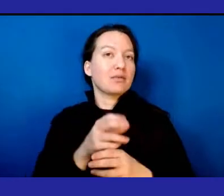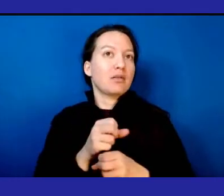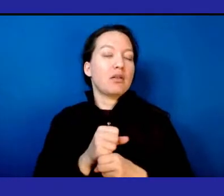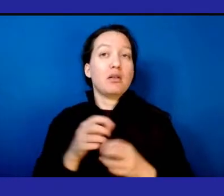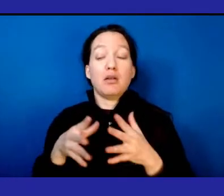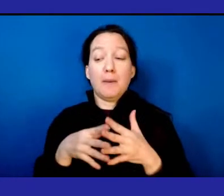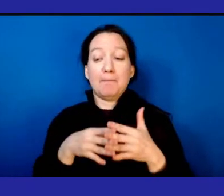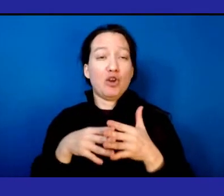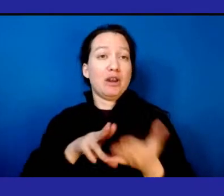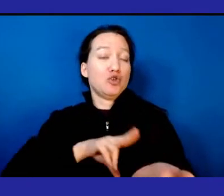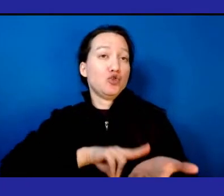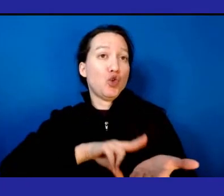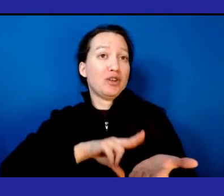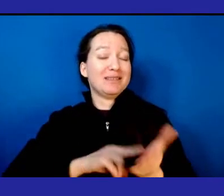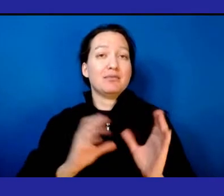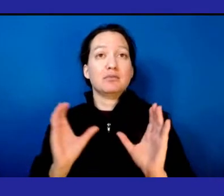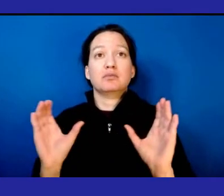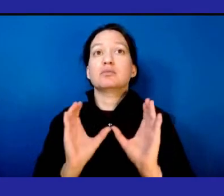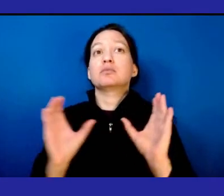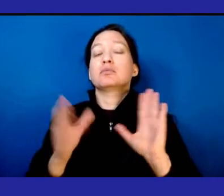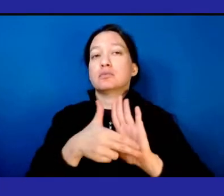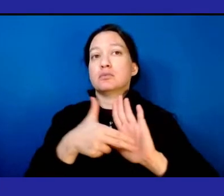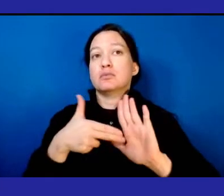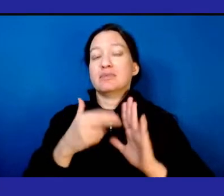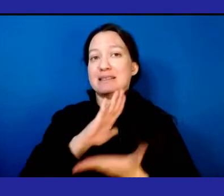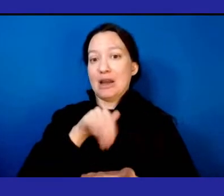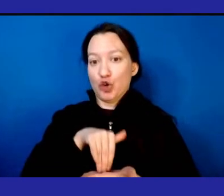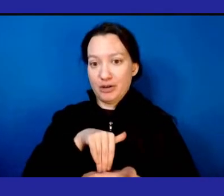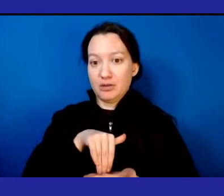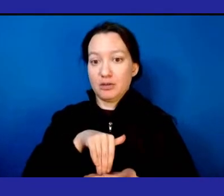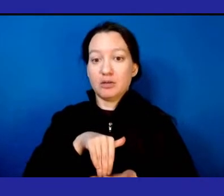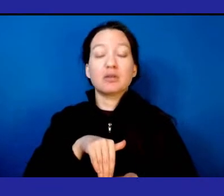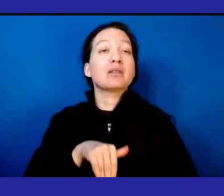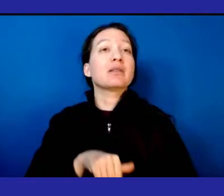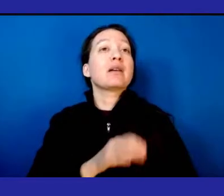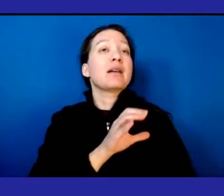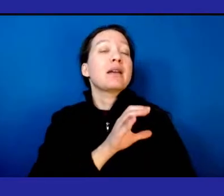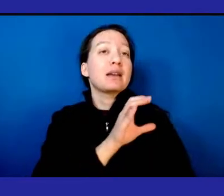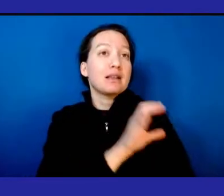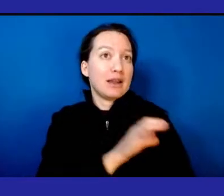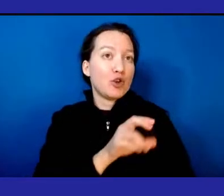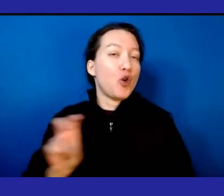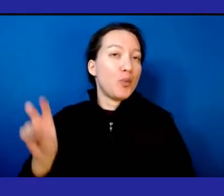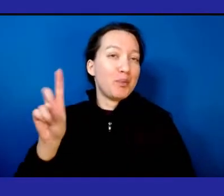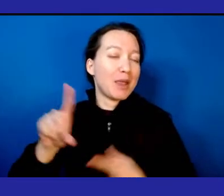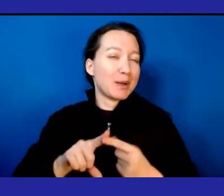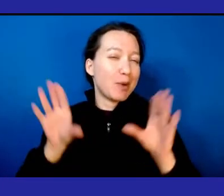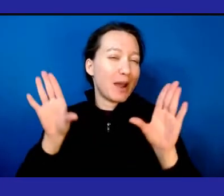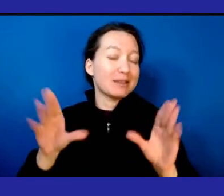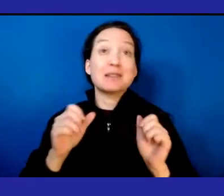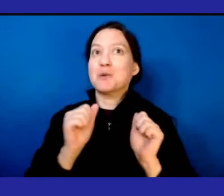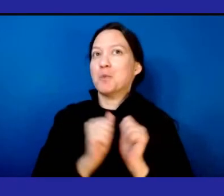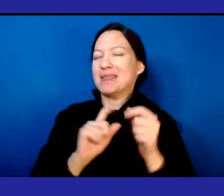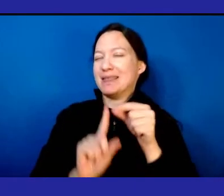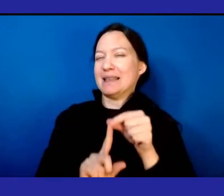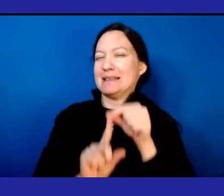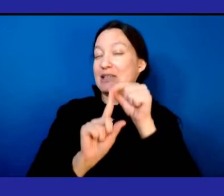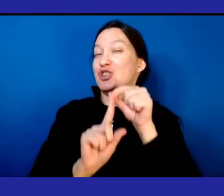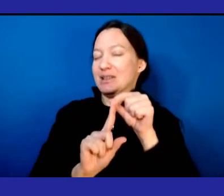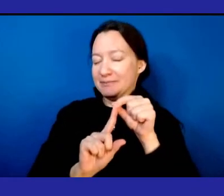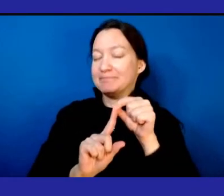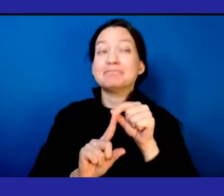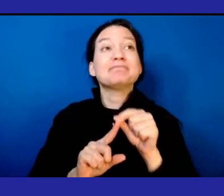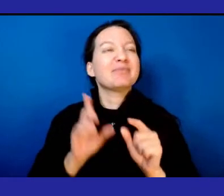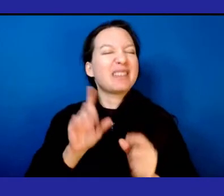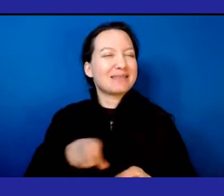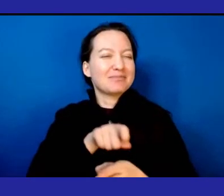American Nurses Credentialing Center Clinical Pathway to Excellence with distinction. The designation